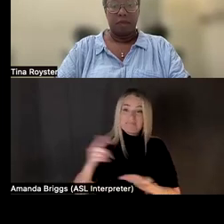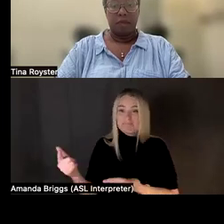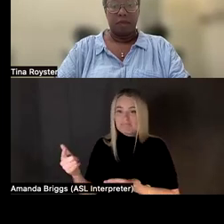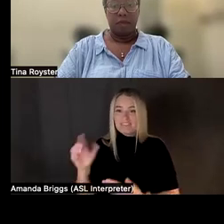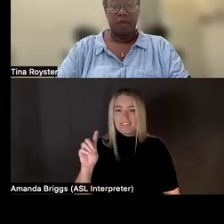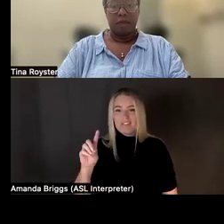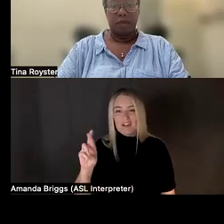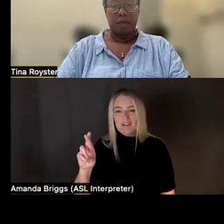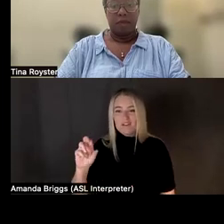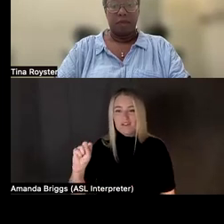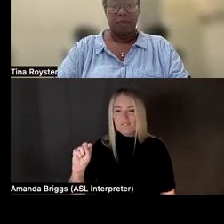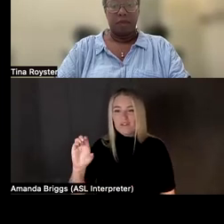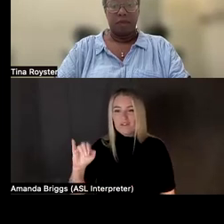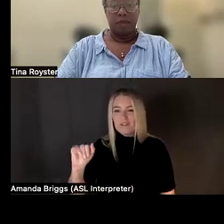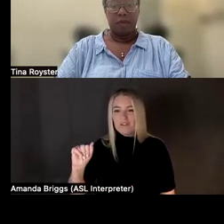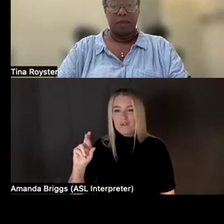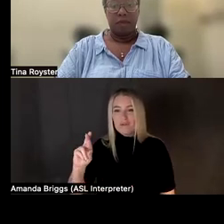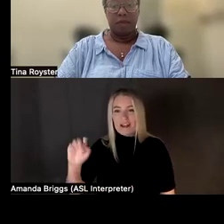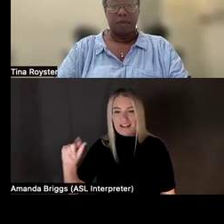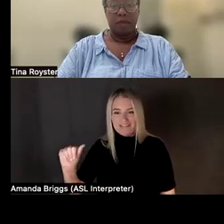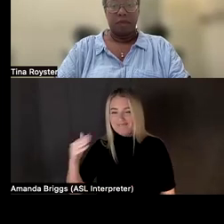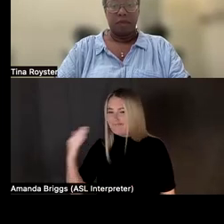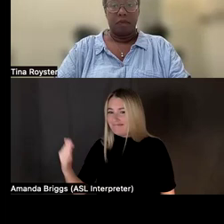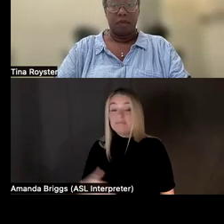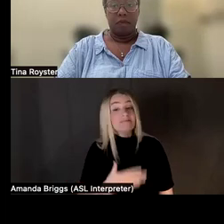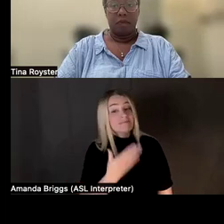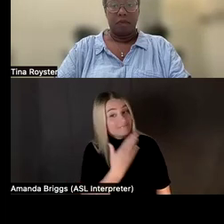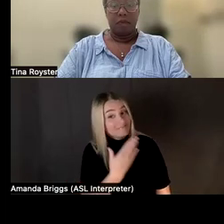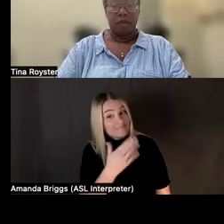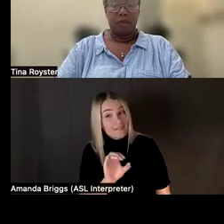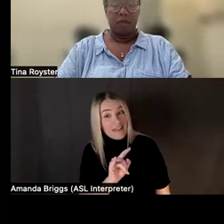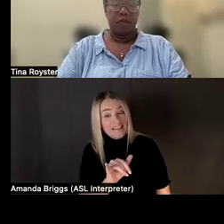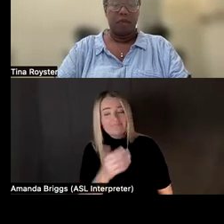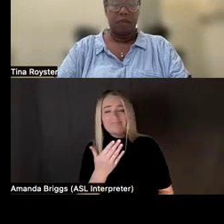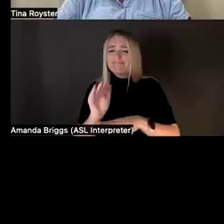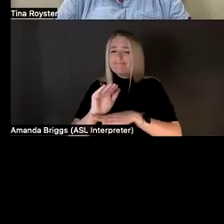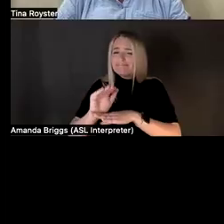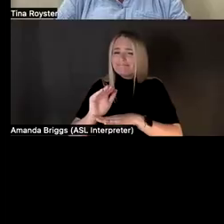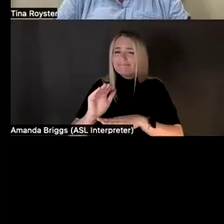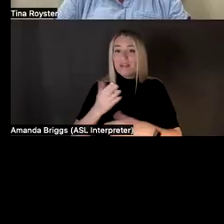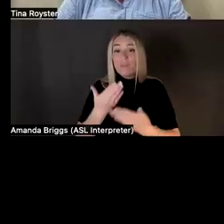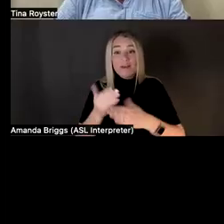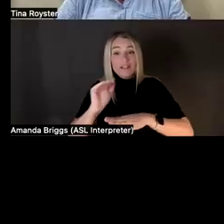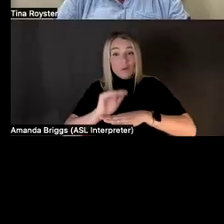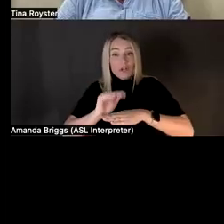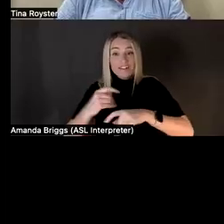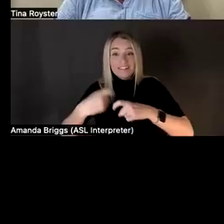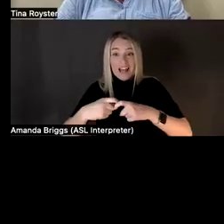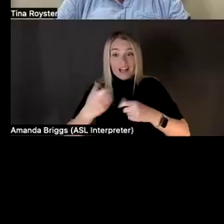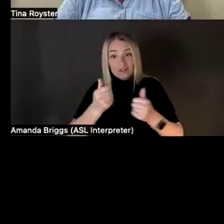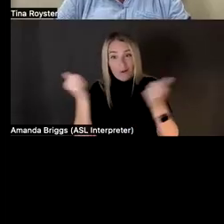Sharetta. Thank you. Thank you, Kathy. Good evening, everyone. Muy buenas noches a